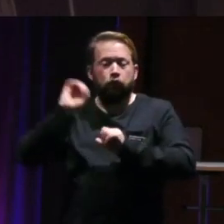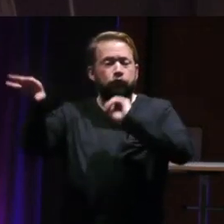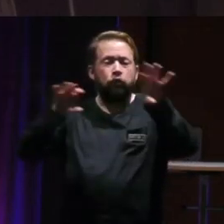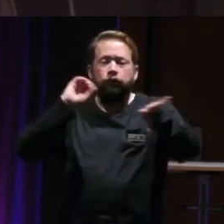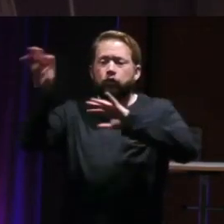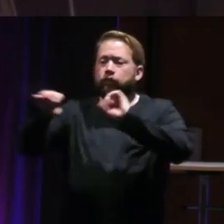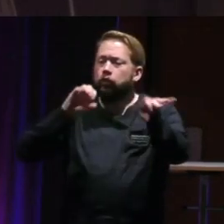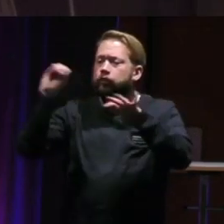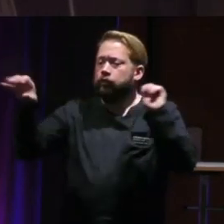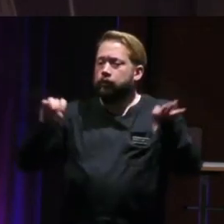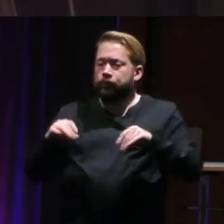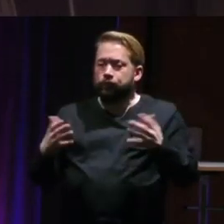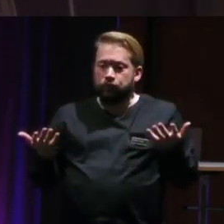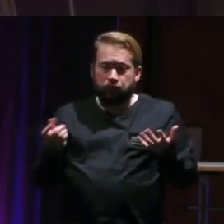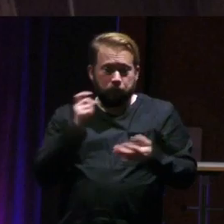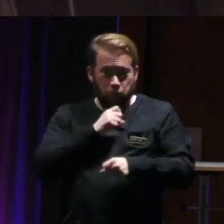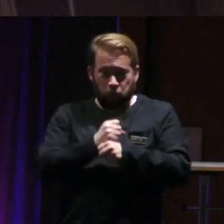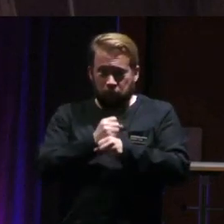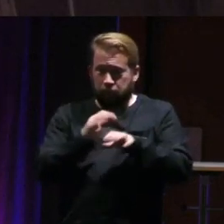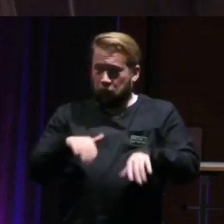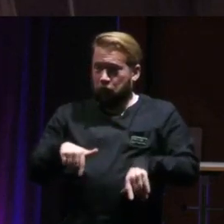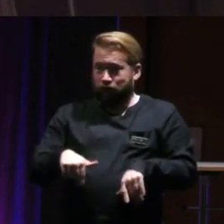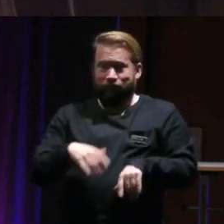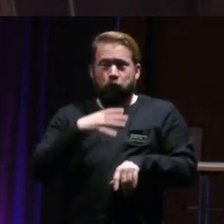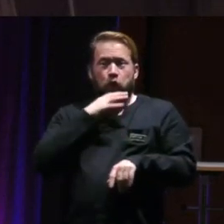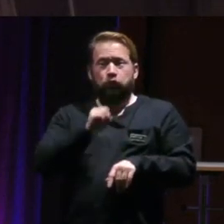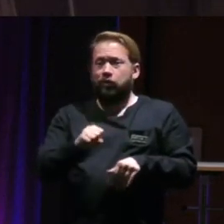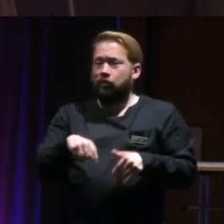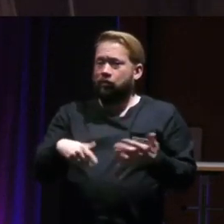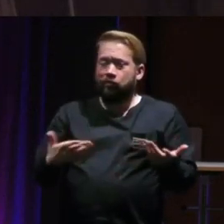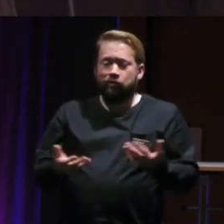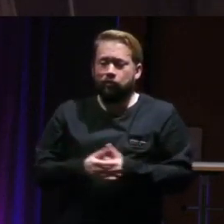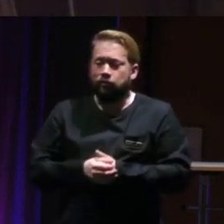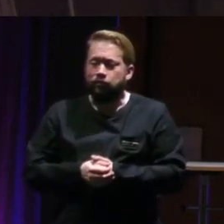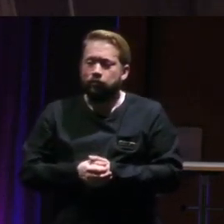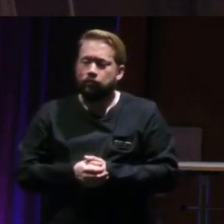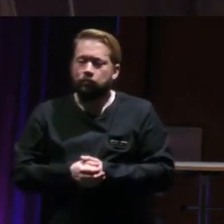not even work there. And